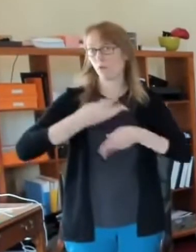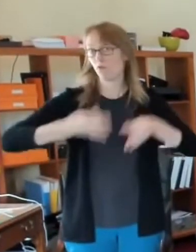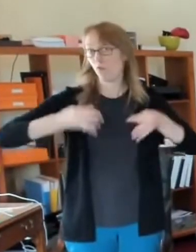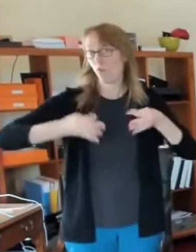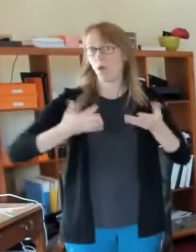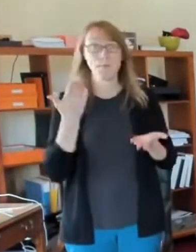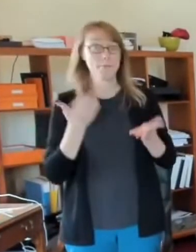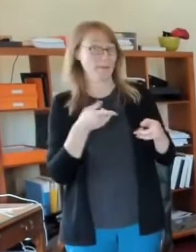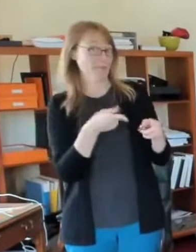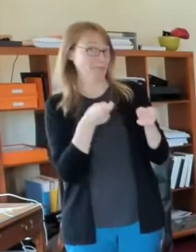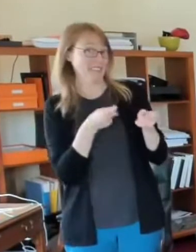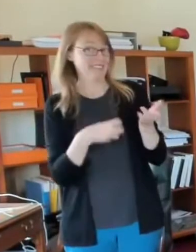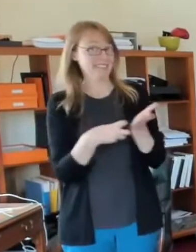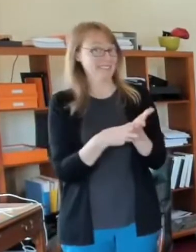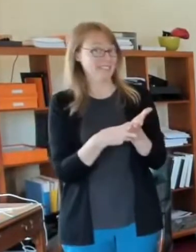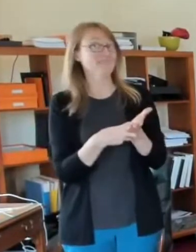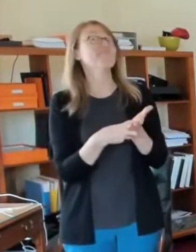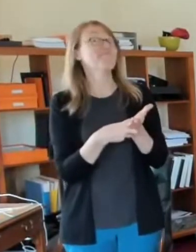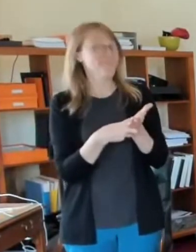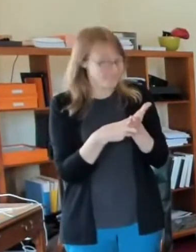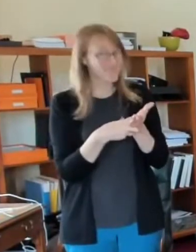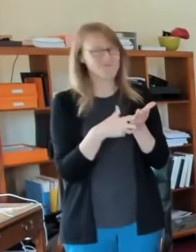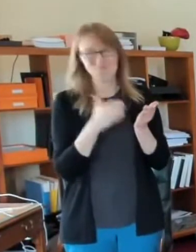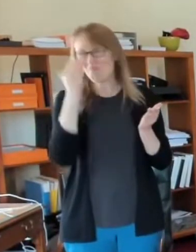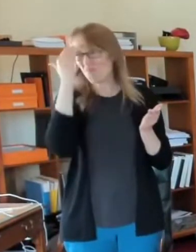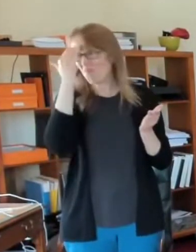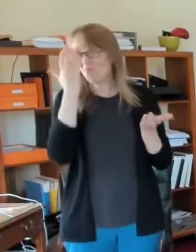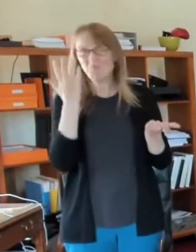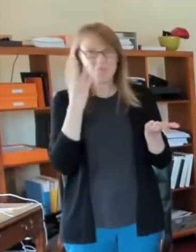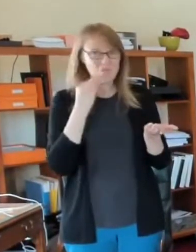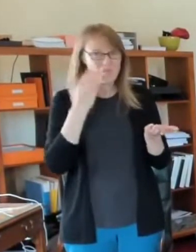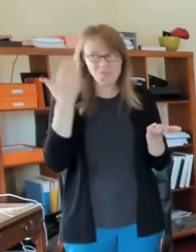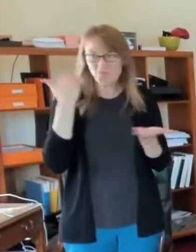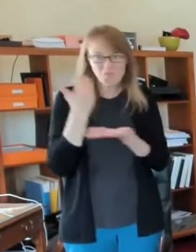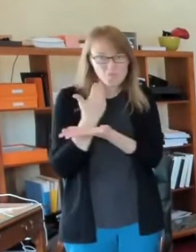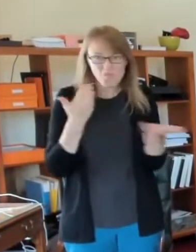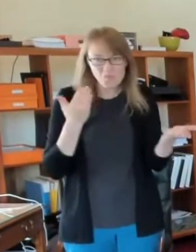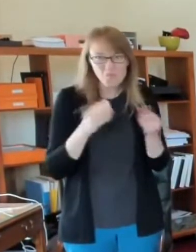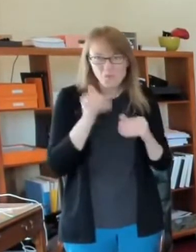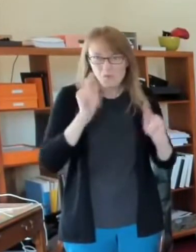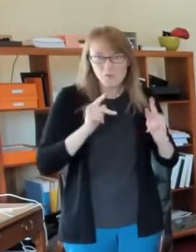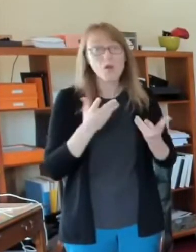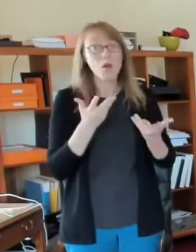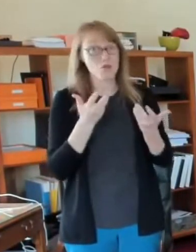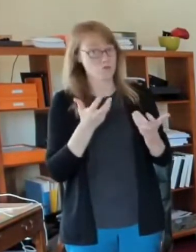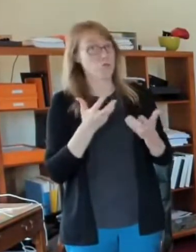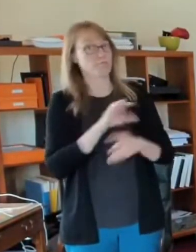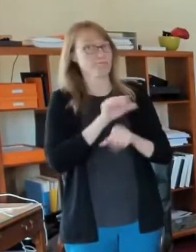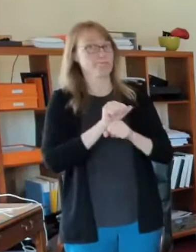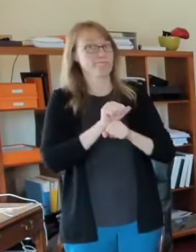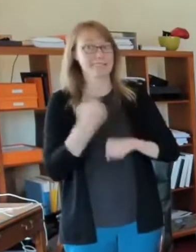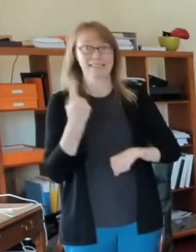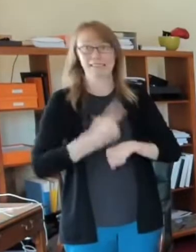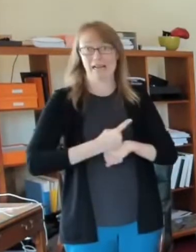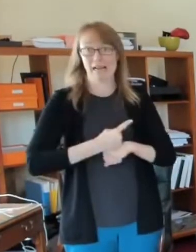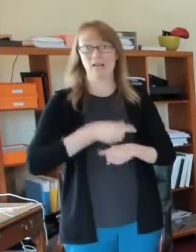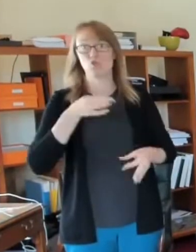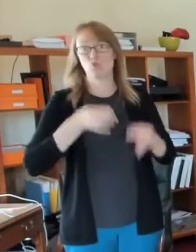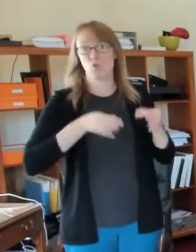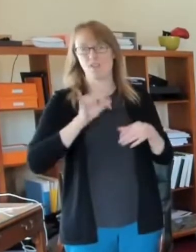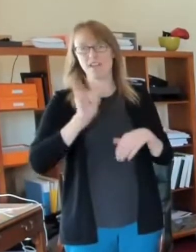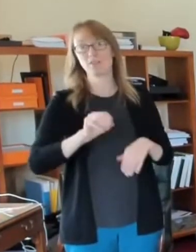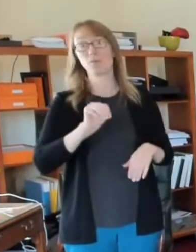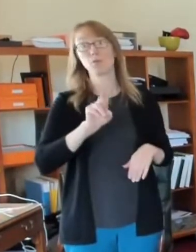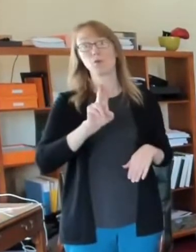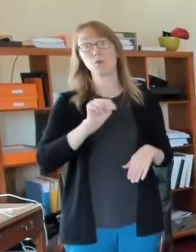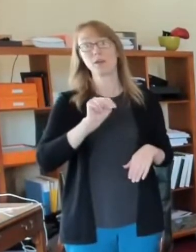right? But you want a court date about it. You would use that would be a municipal court violation, and you